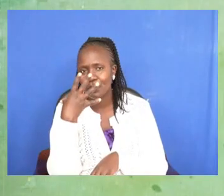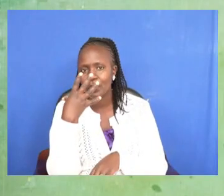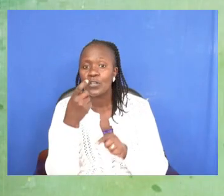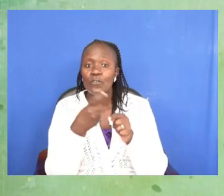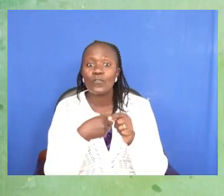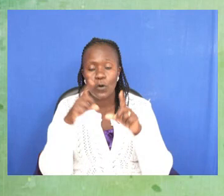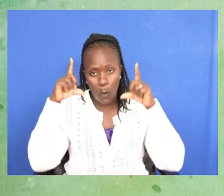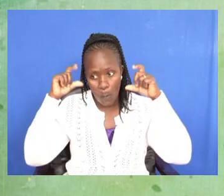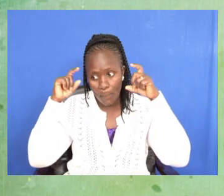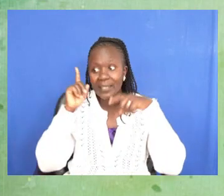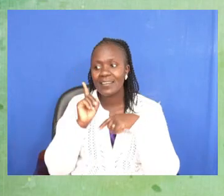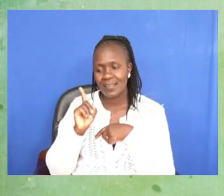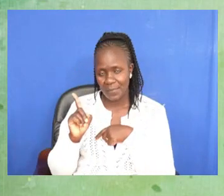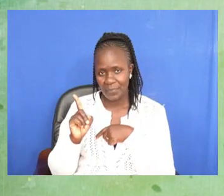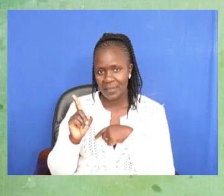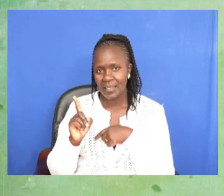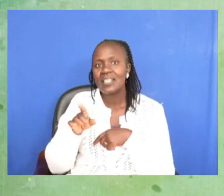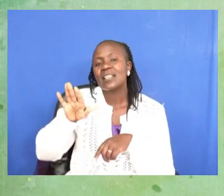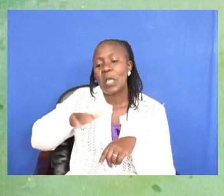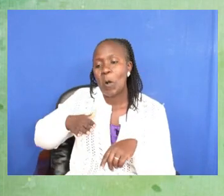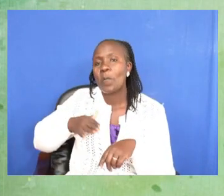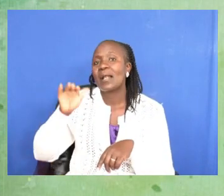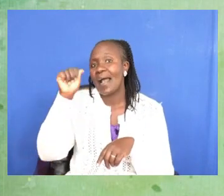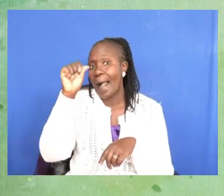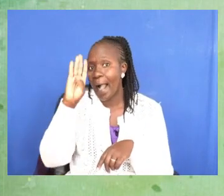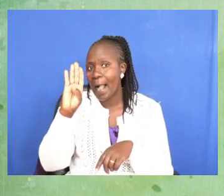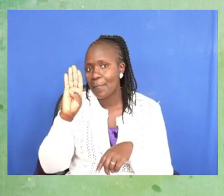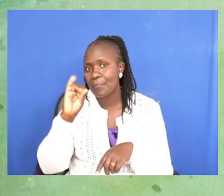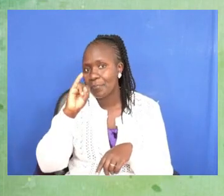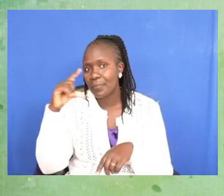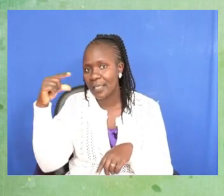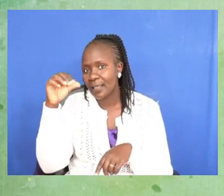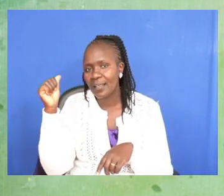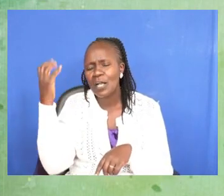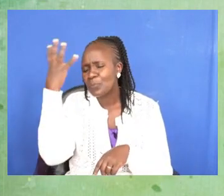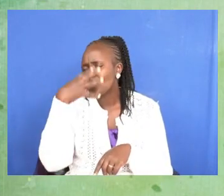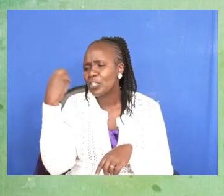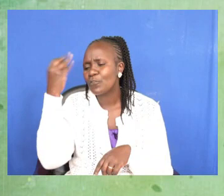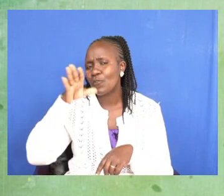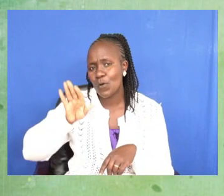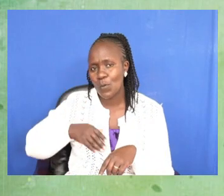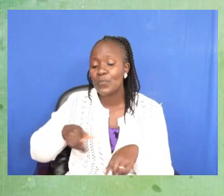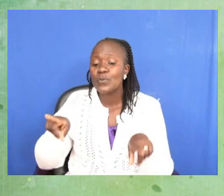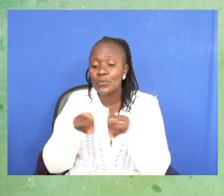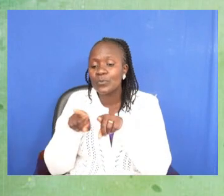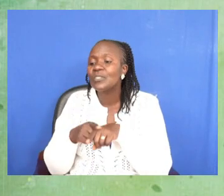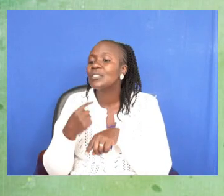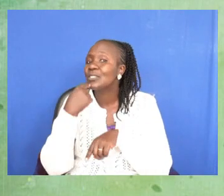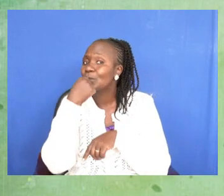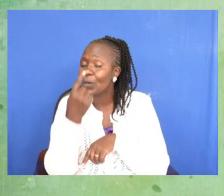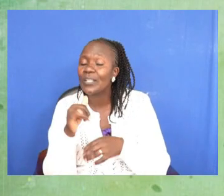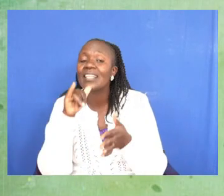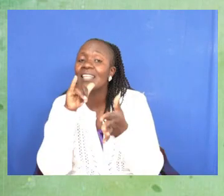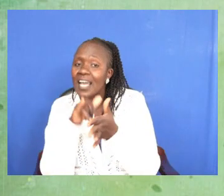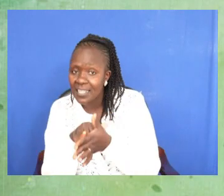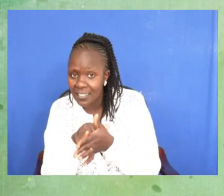From this picture, we can see Abigail. She's a very beautiful woman, and we are also told